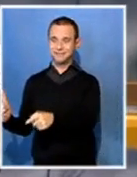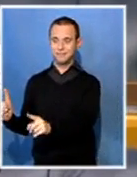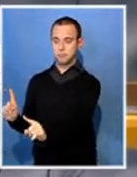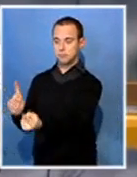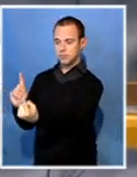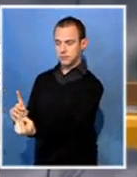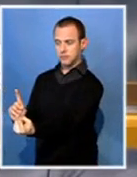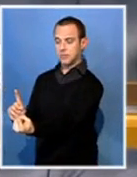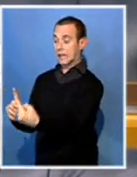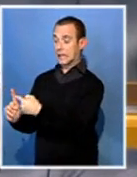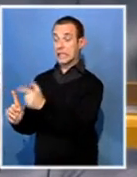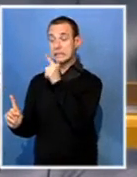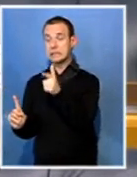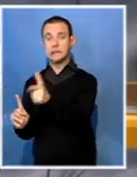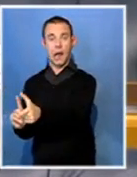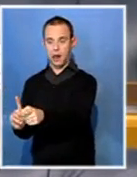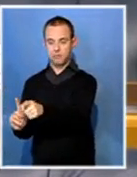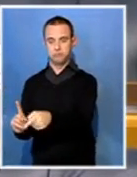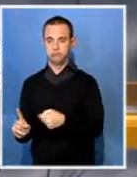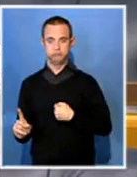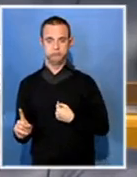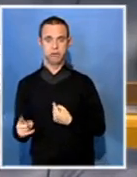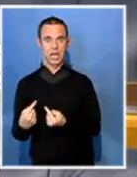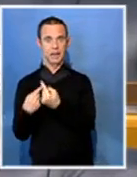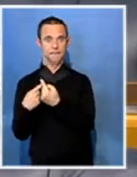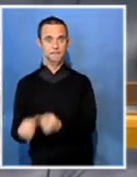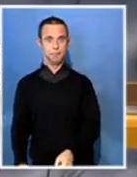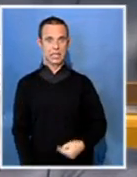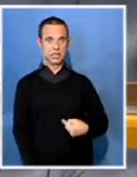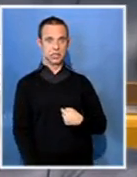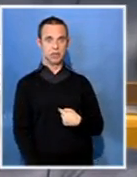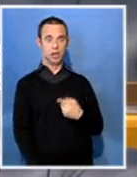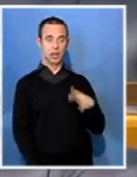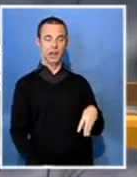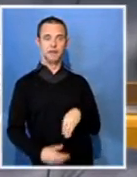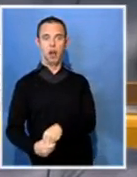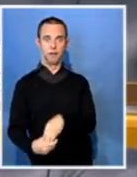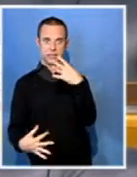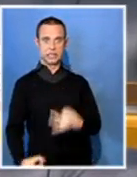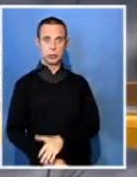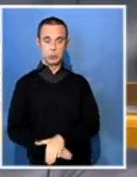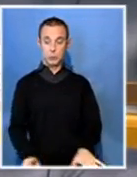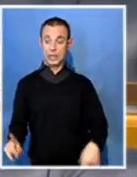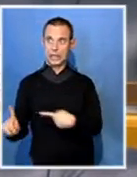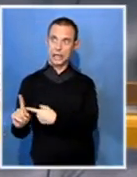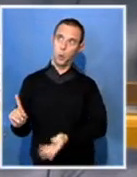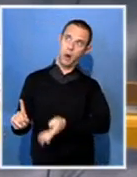man, so I am going to Pretoria tonight." Close quote.